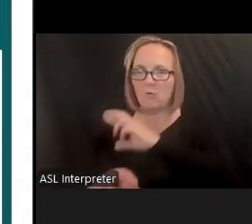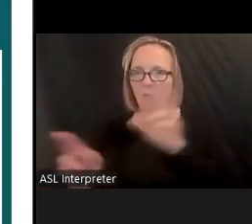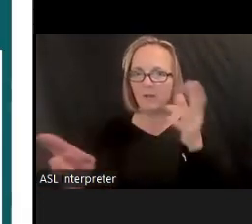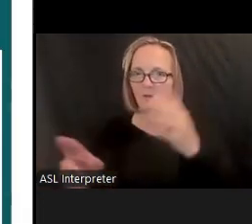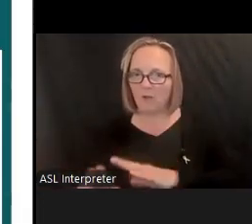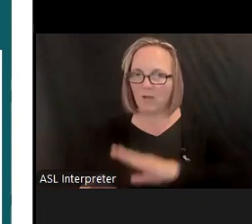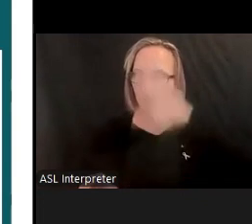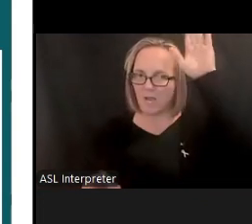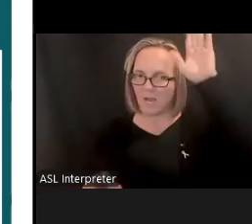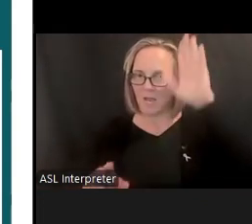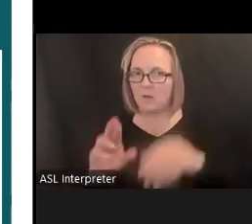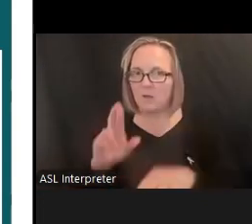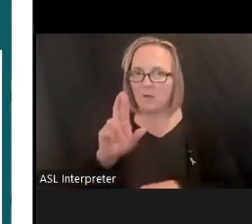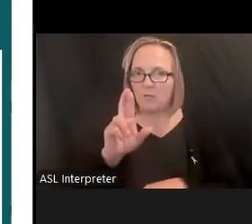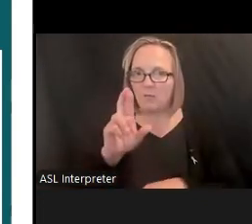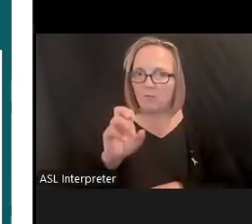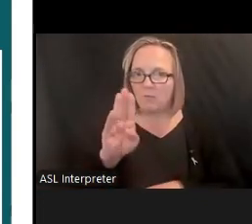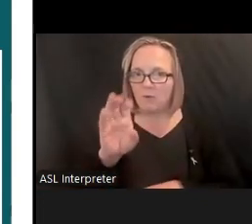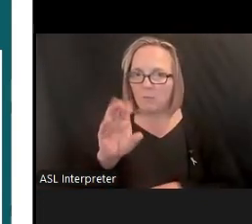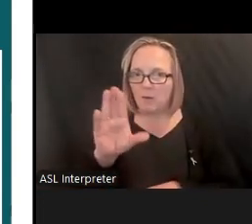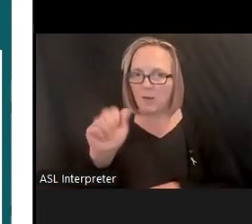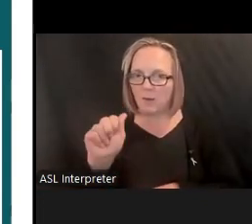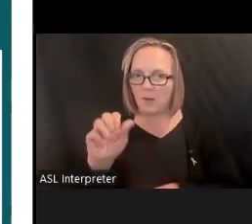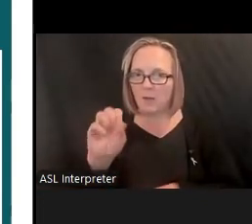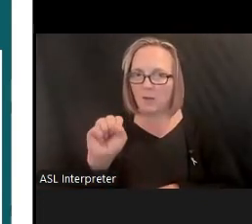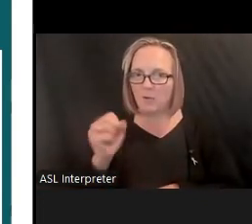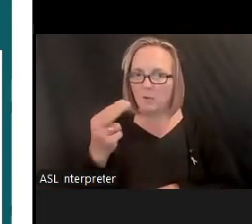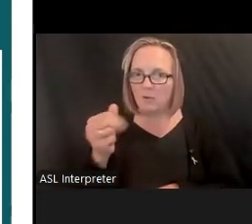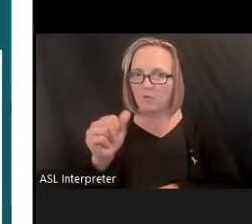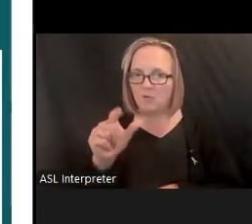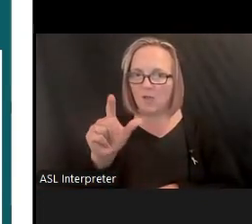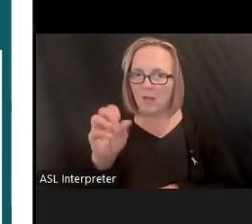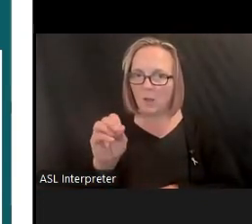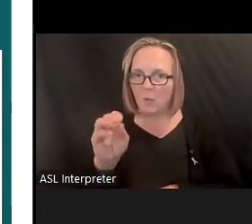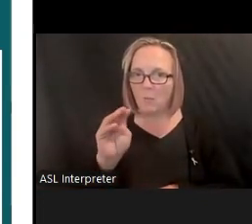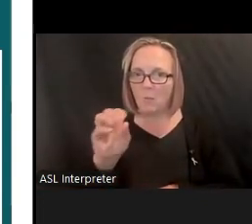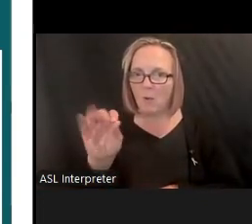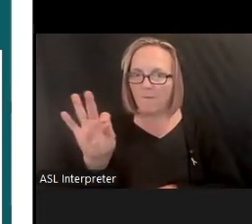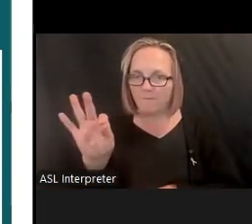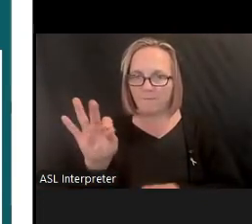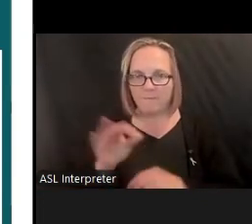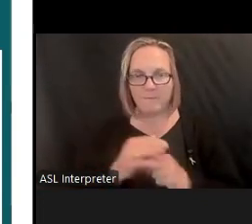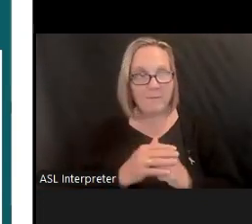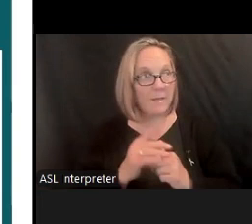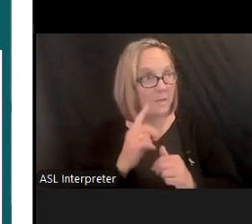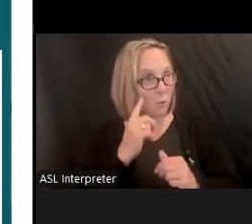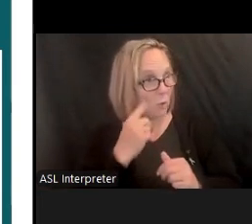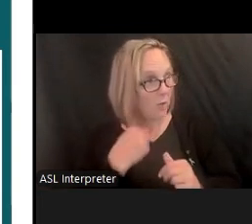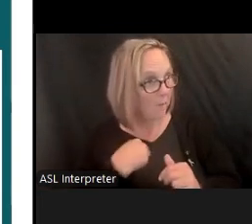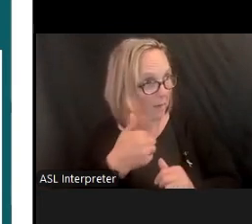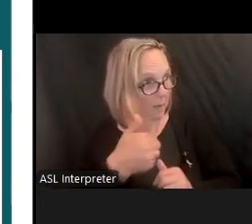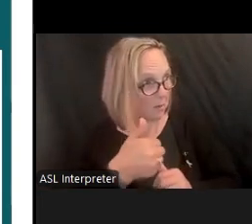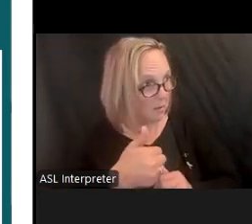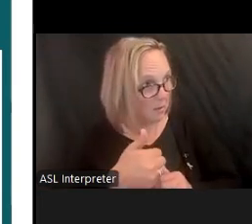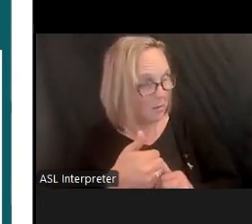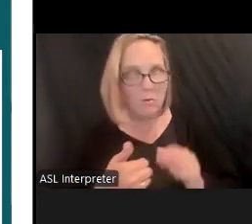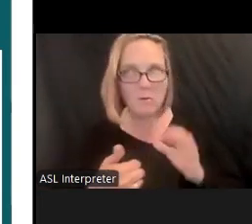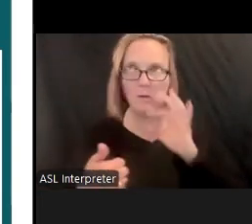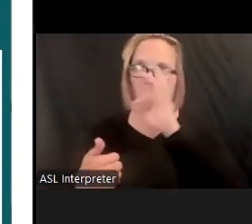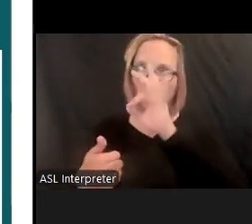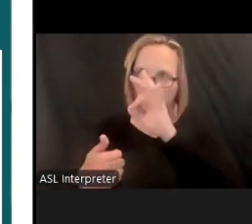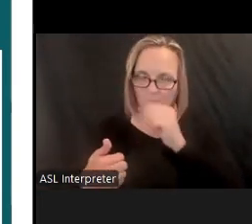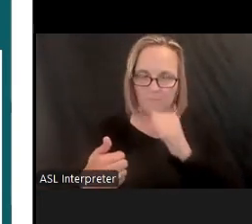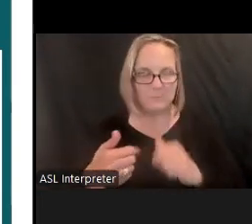hand. Rebecca Shalamoff. Rebecca Shalamoff. Hi, can you hear me? Yes. Hi,